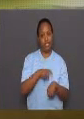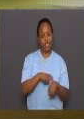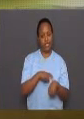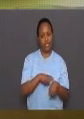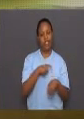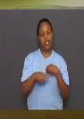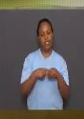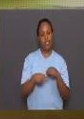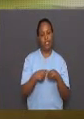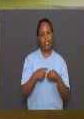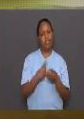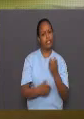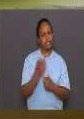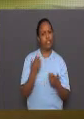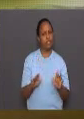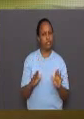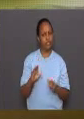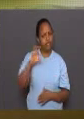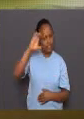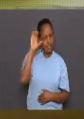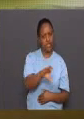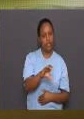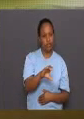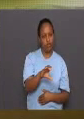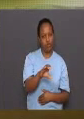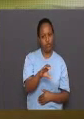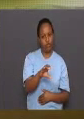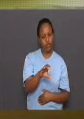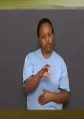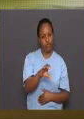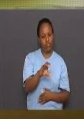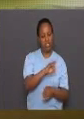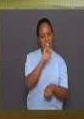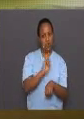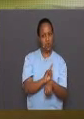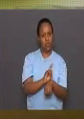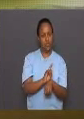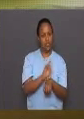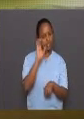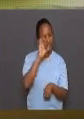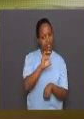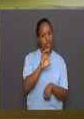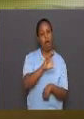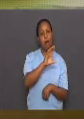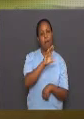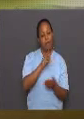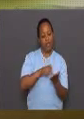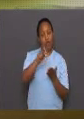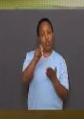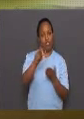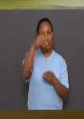we discussed the obligations and duties of citizens in a